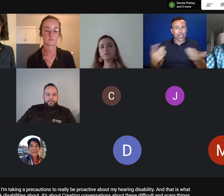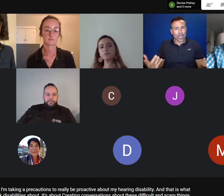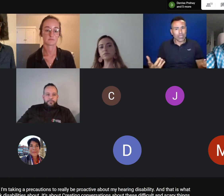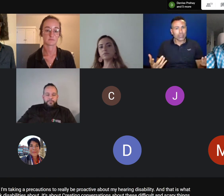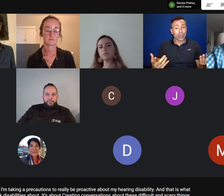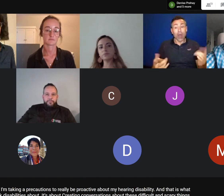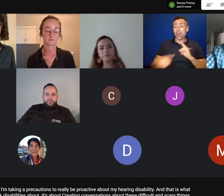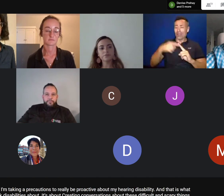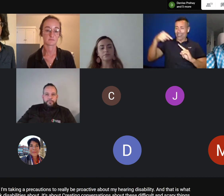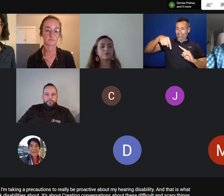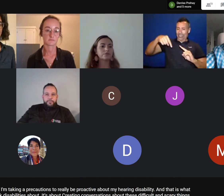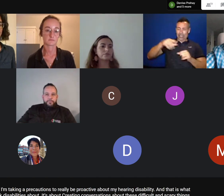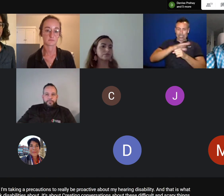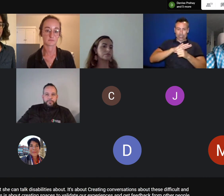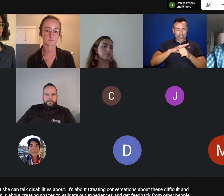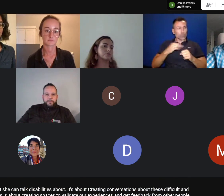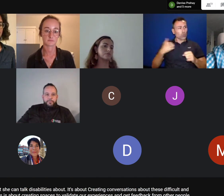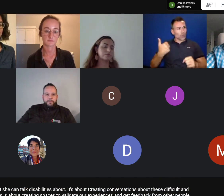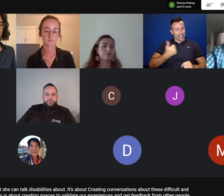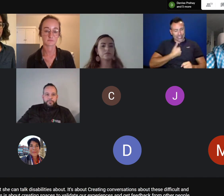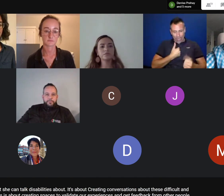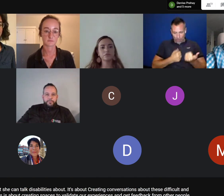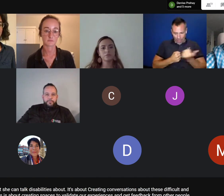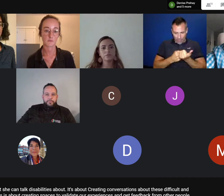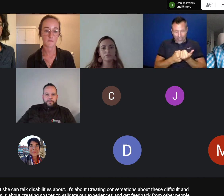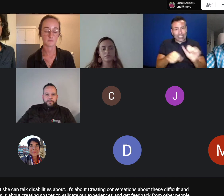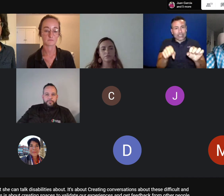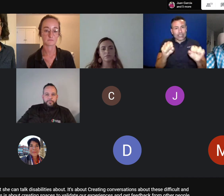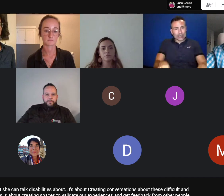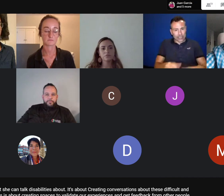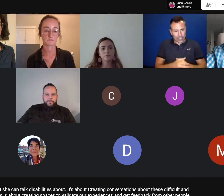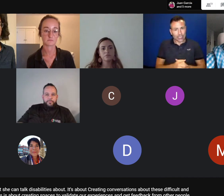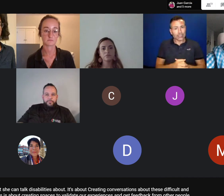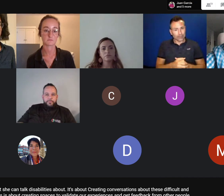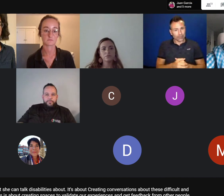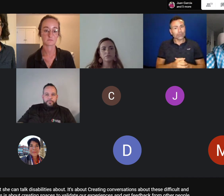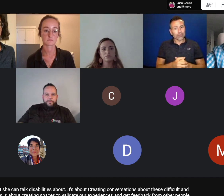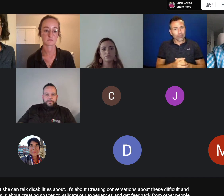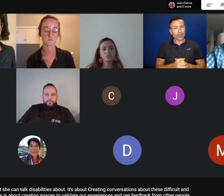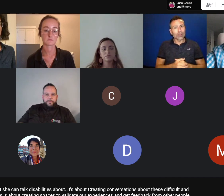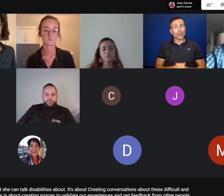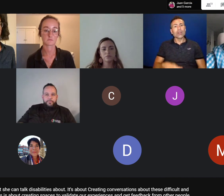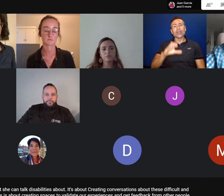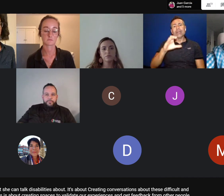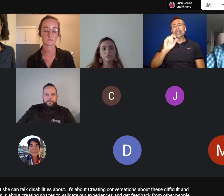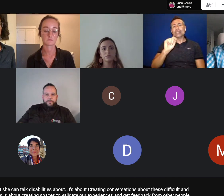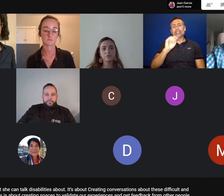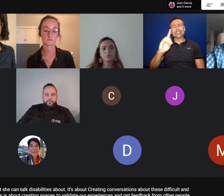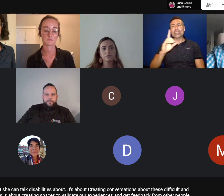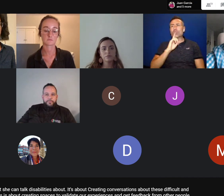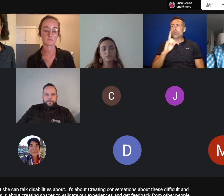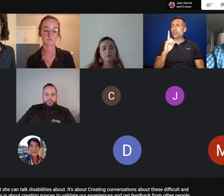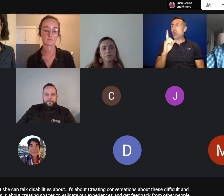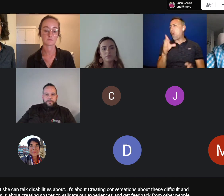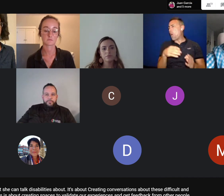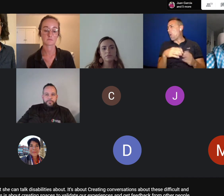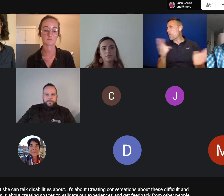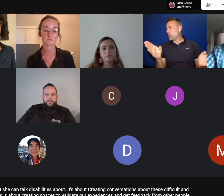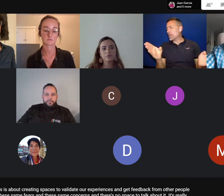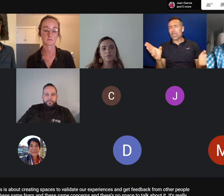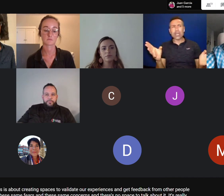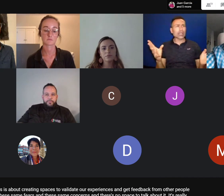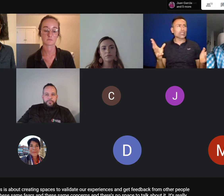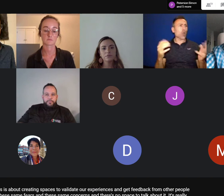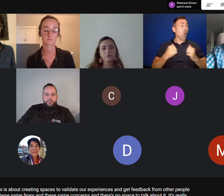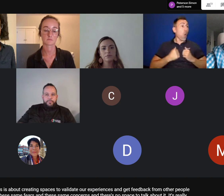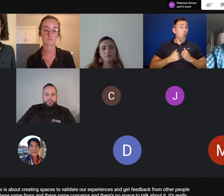And really, at the end of the day, our entire community for Chicas Talk Disability is open. It's really about creating a space where